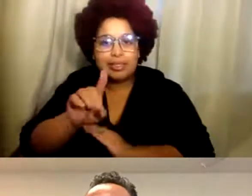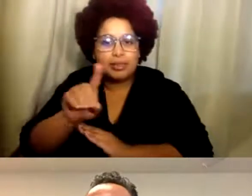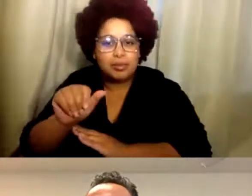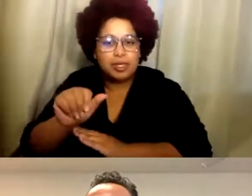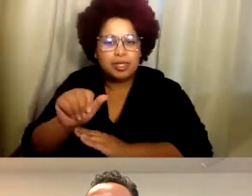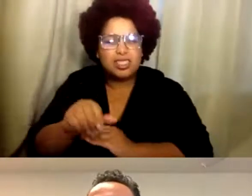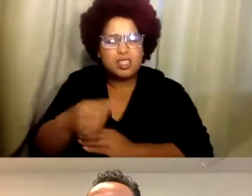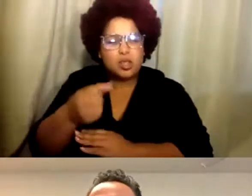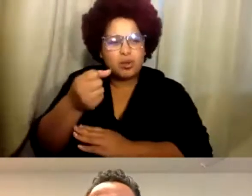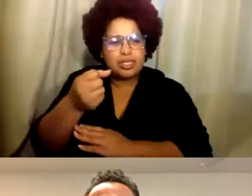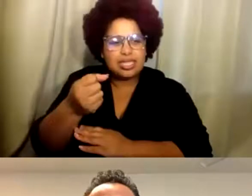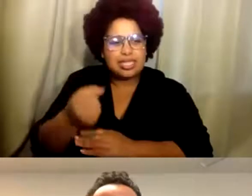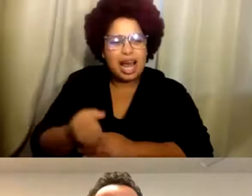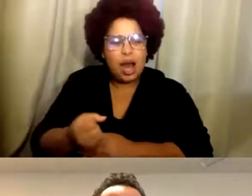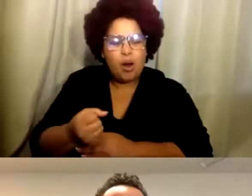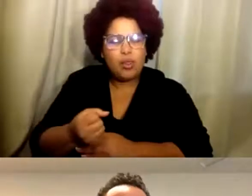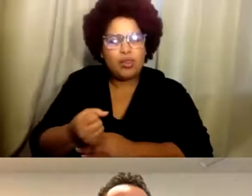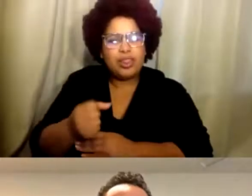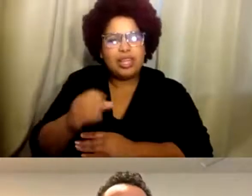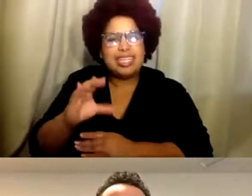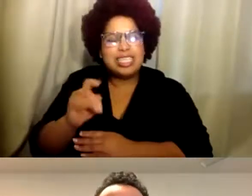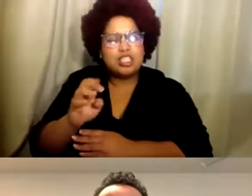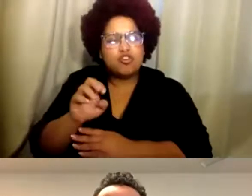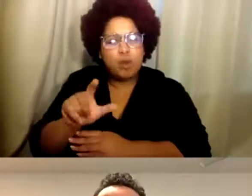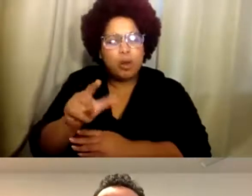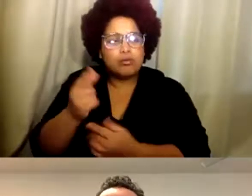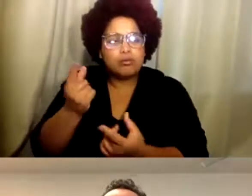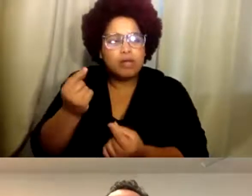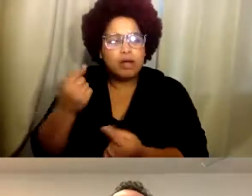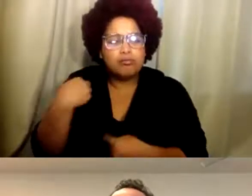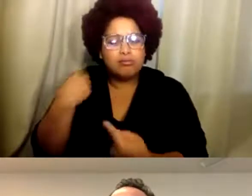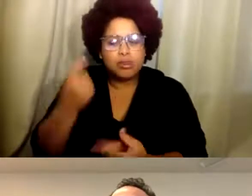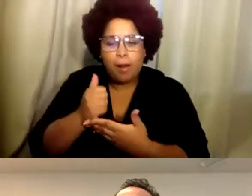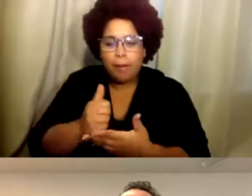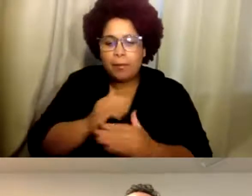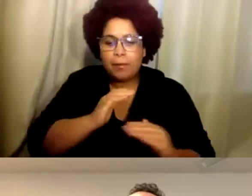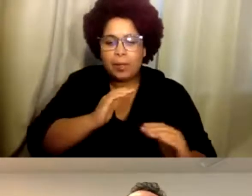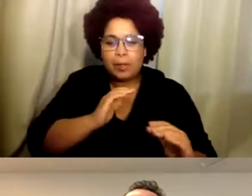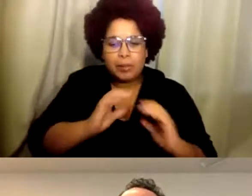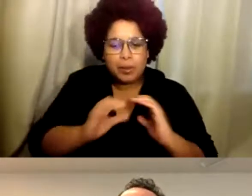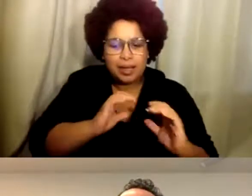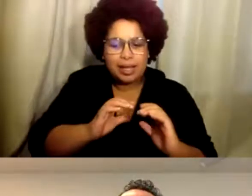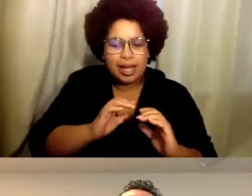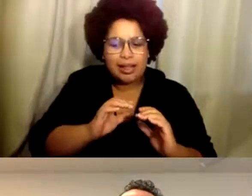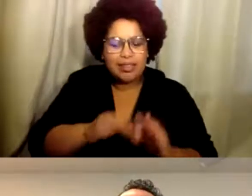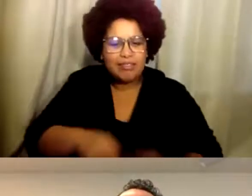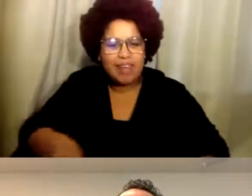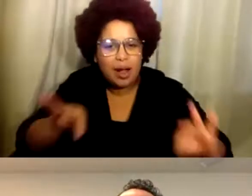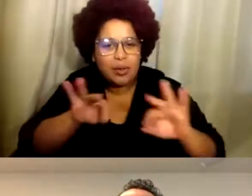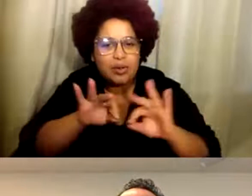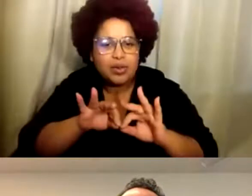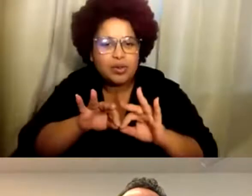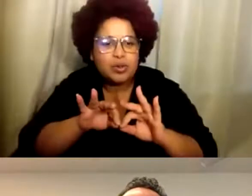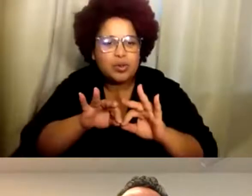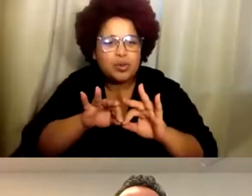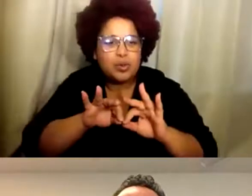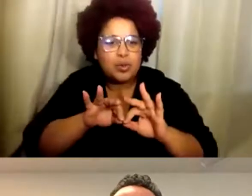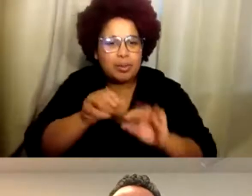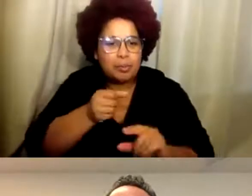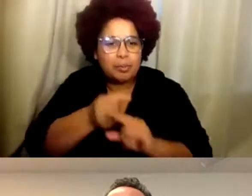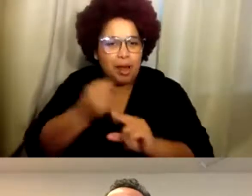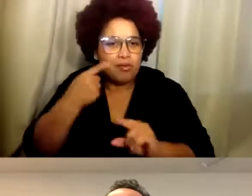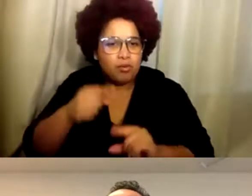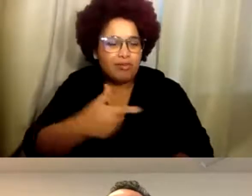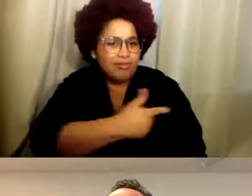Central done to try and help communicate the value and the impact of vaccinations? Yeah, I think